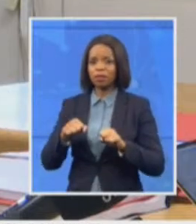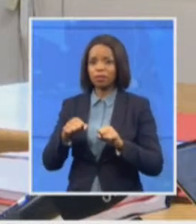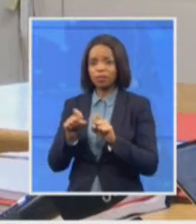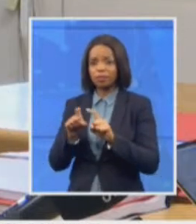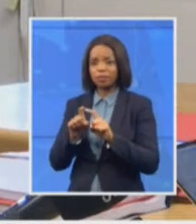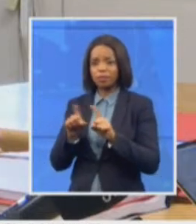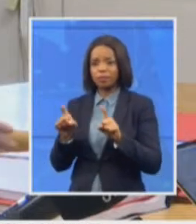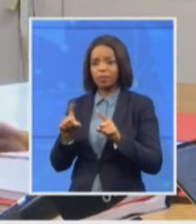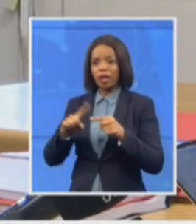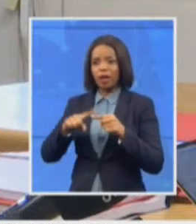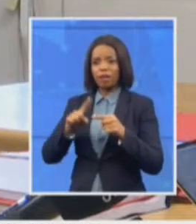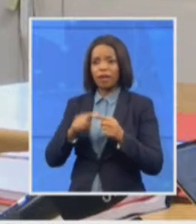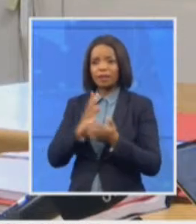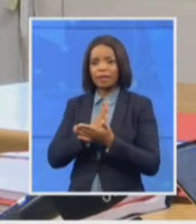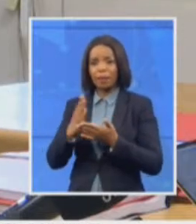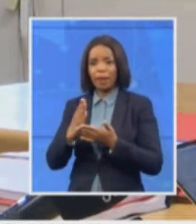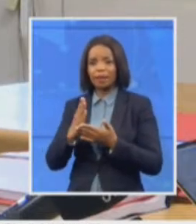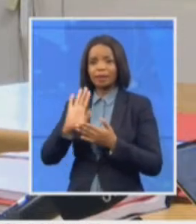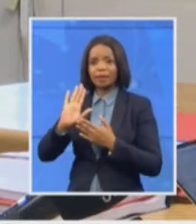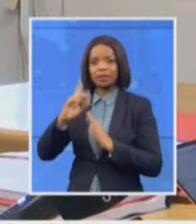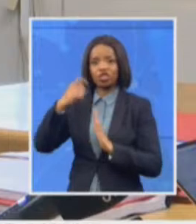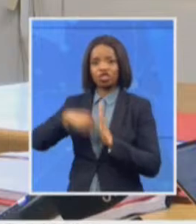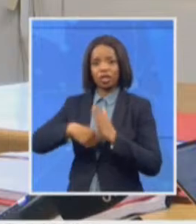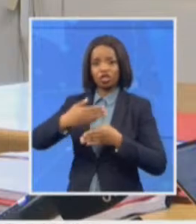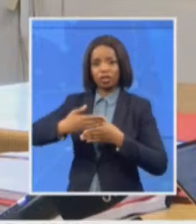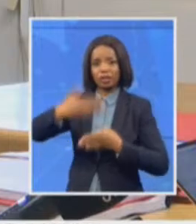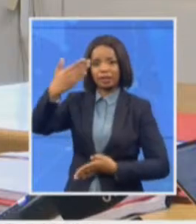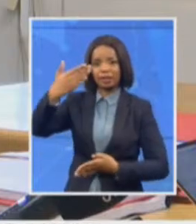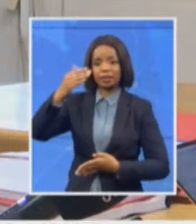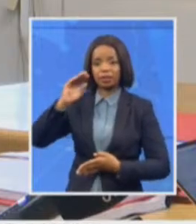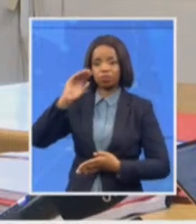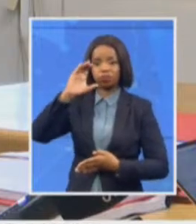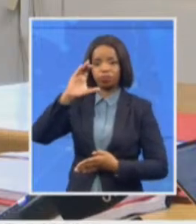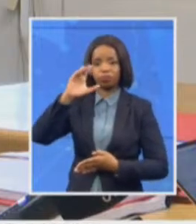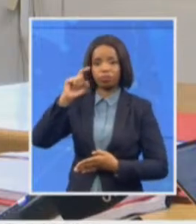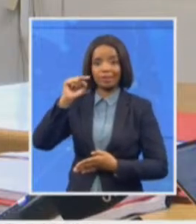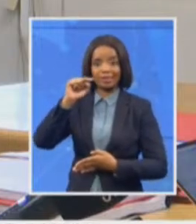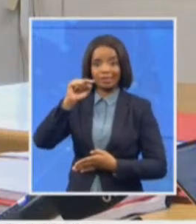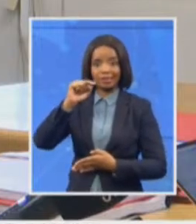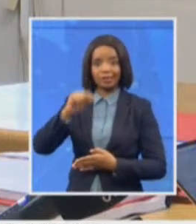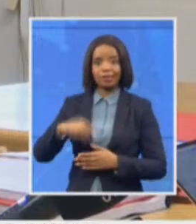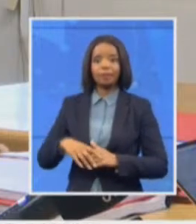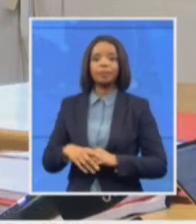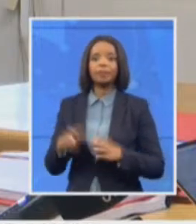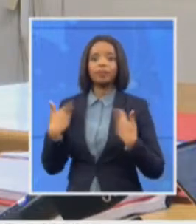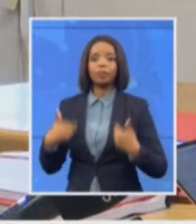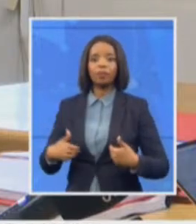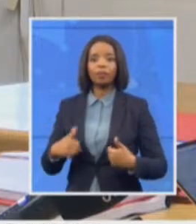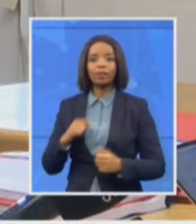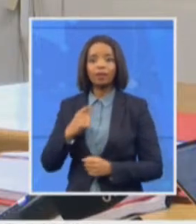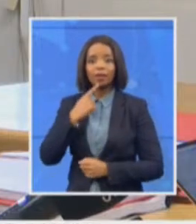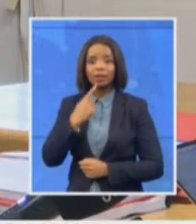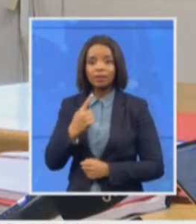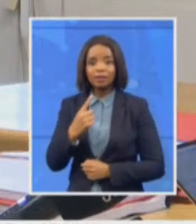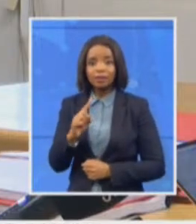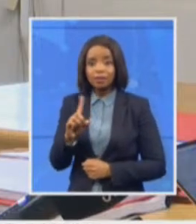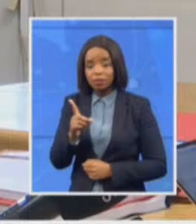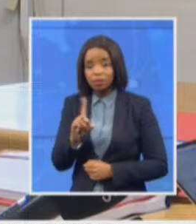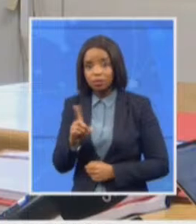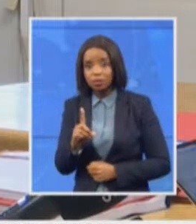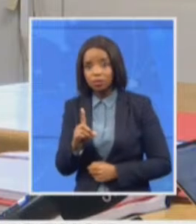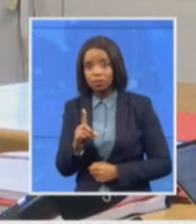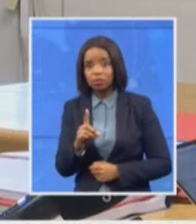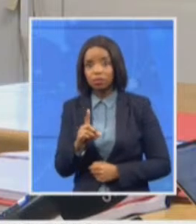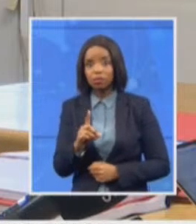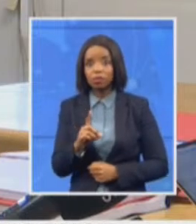no consequences. Nothing happened. No one was charged for contempt of court, no one was